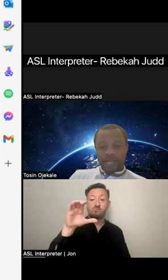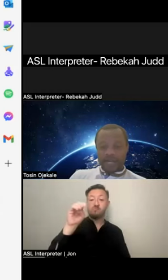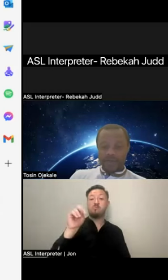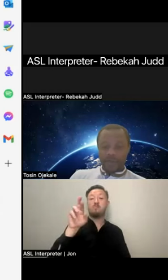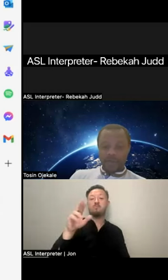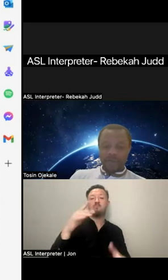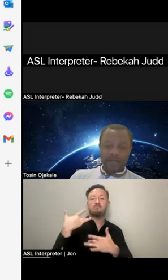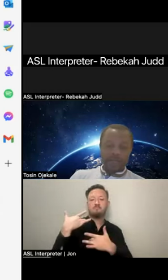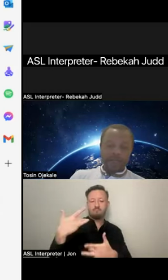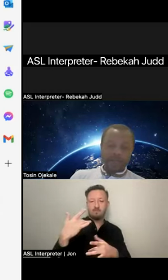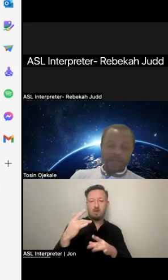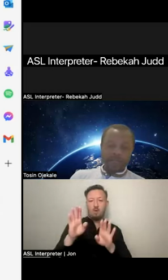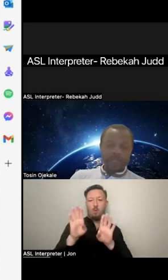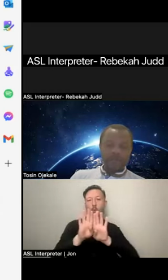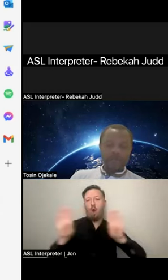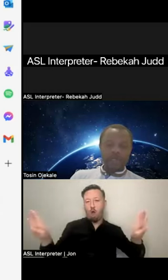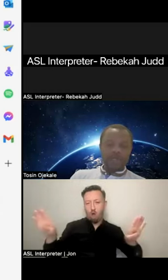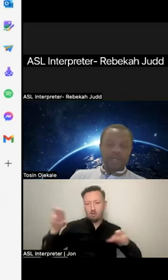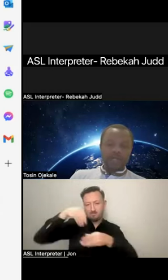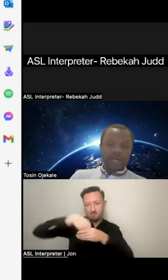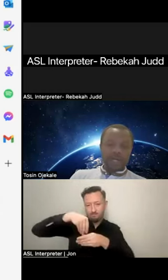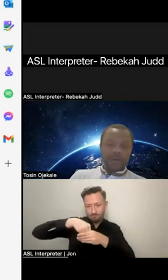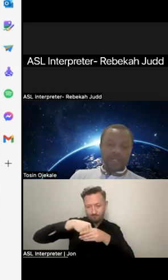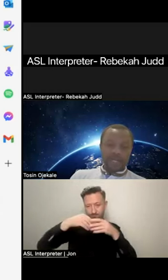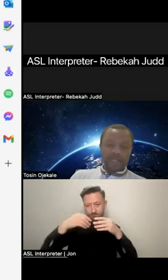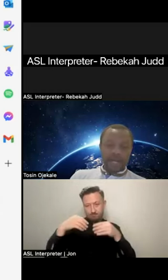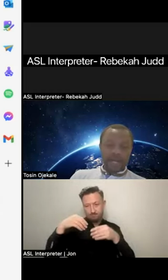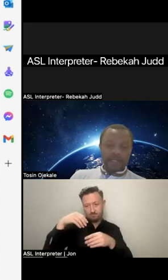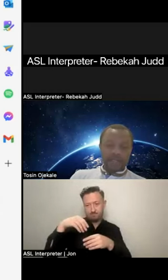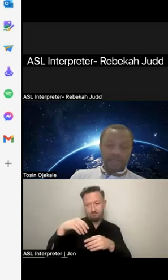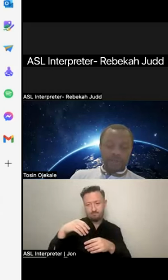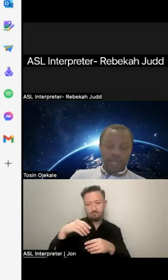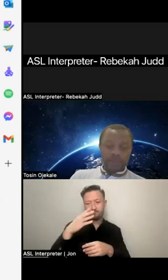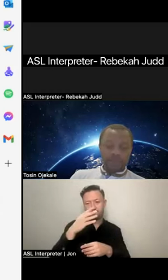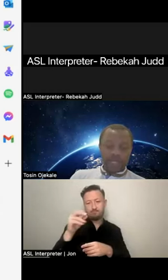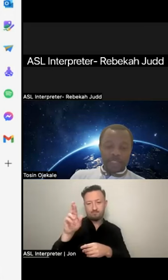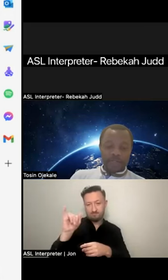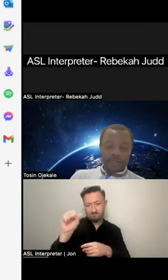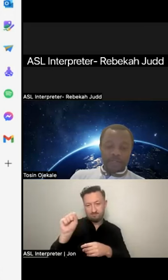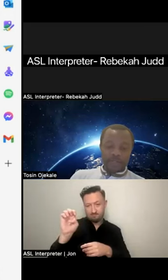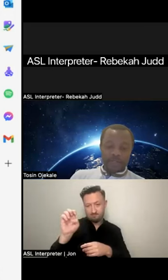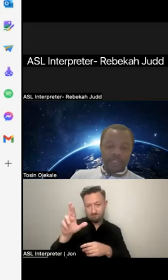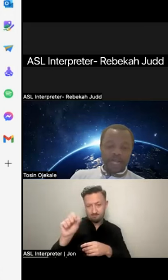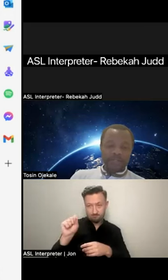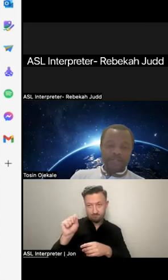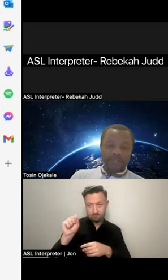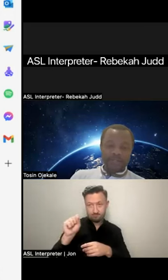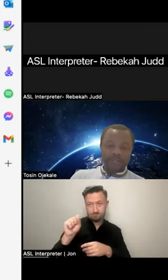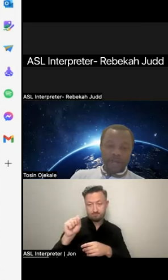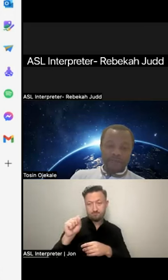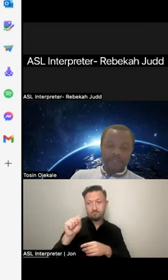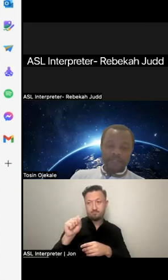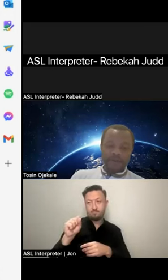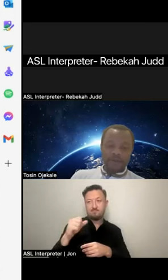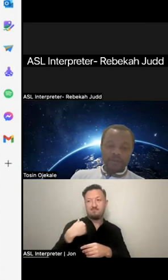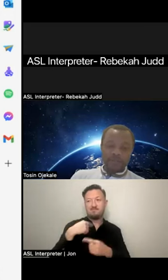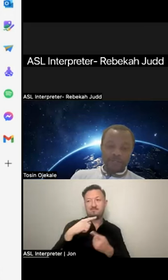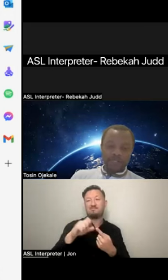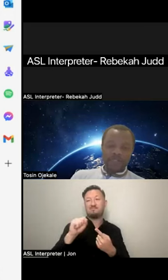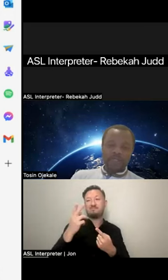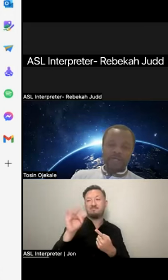riser as well, they can be used, okay? So risers are a space such as shafts